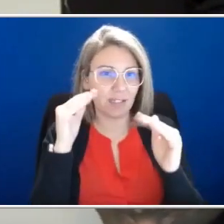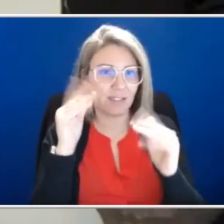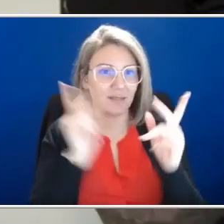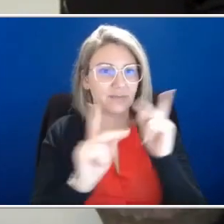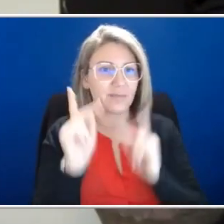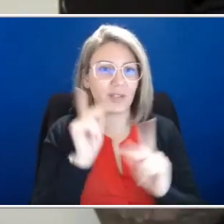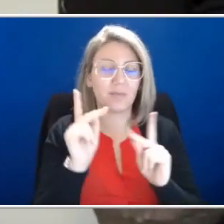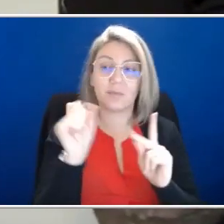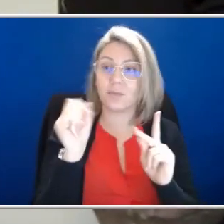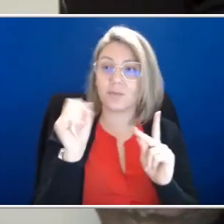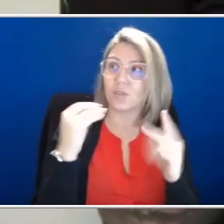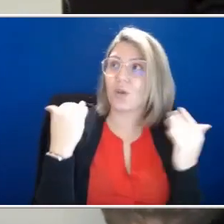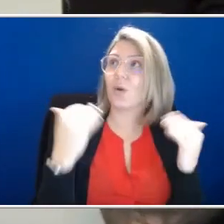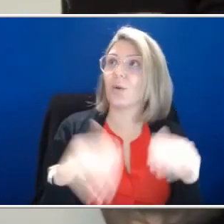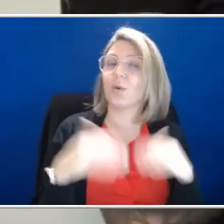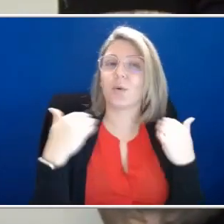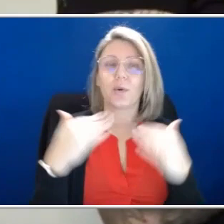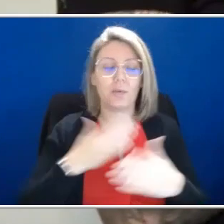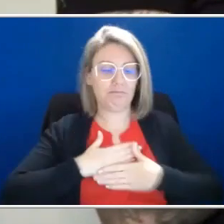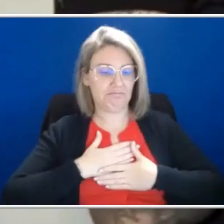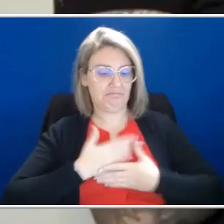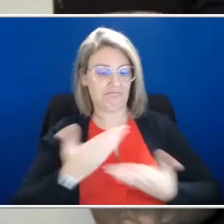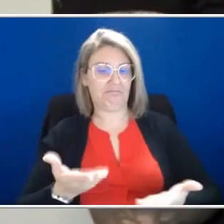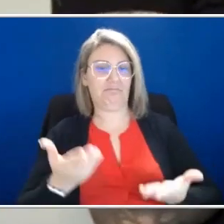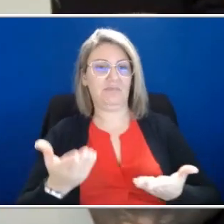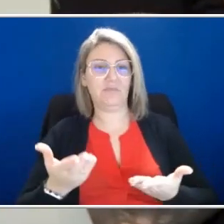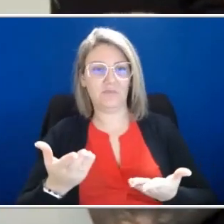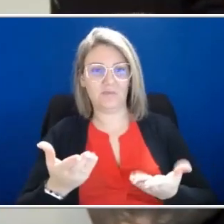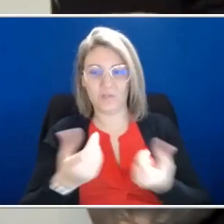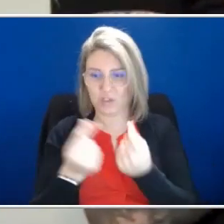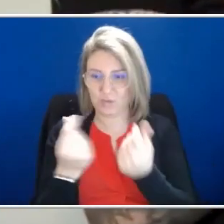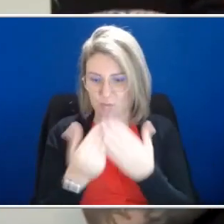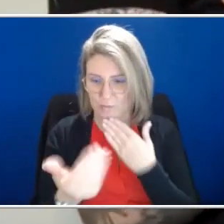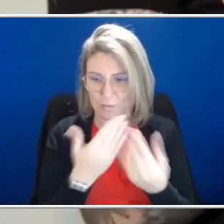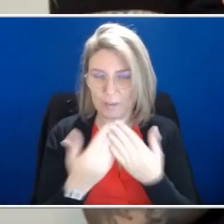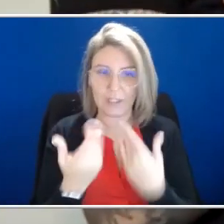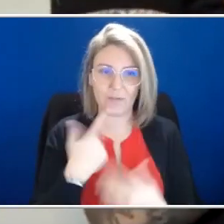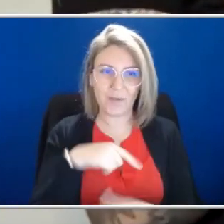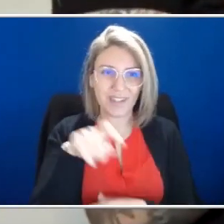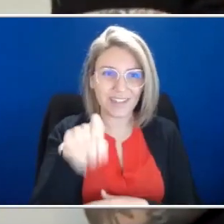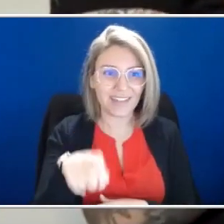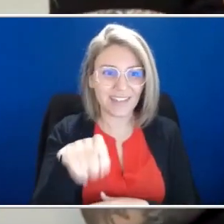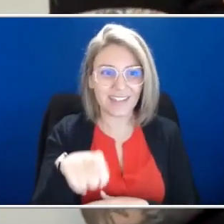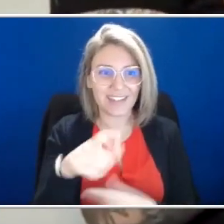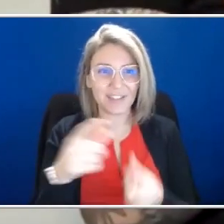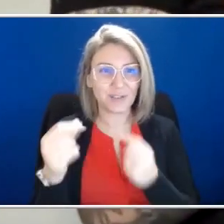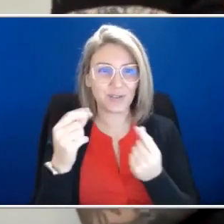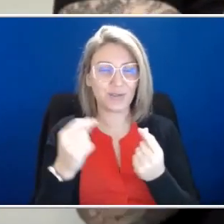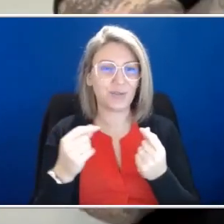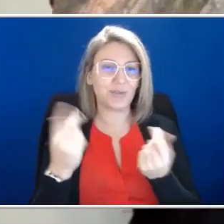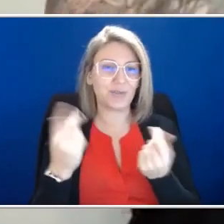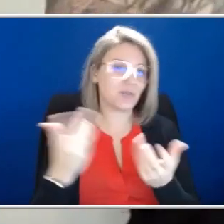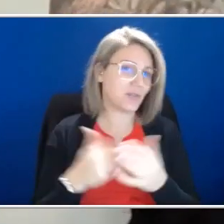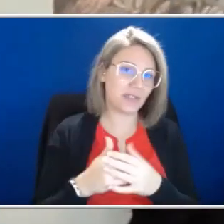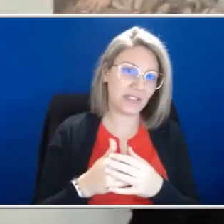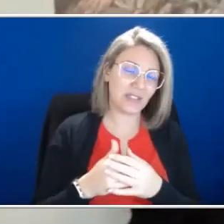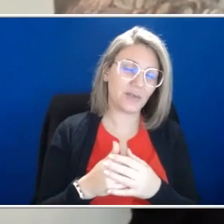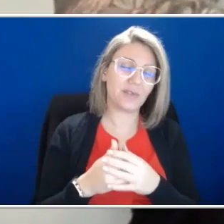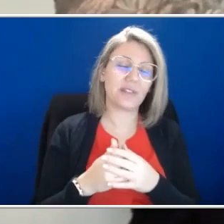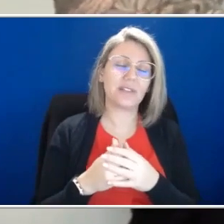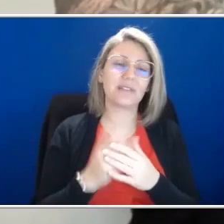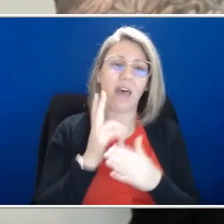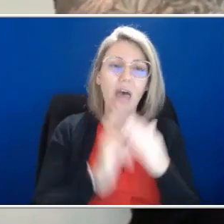be so willing to do whatever we needed them to do. It was humbling, it